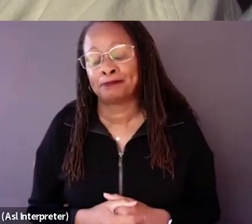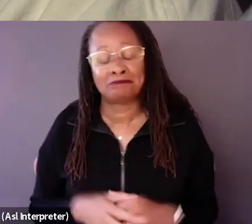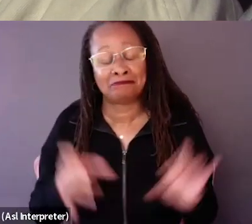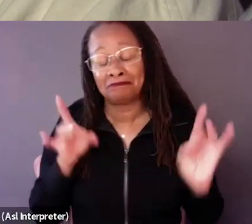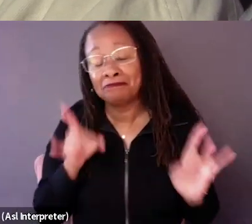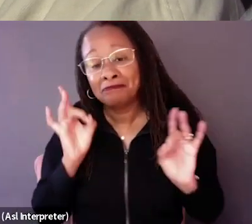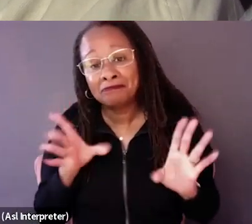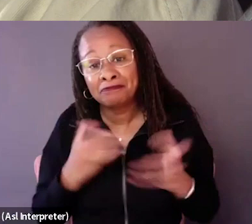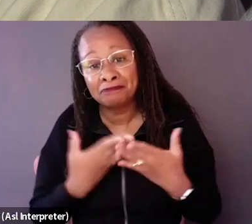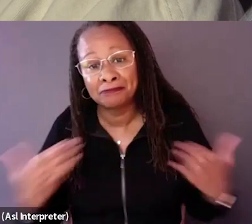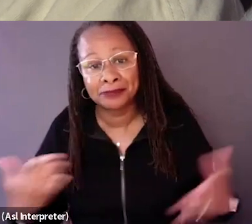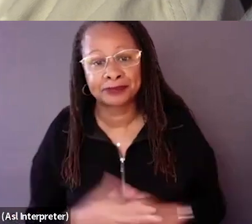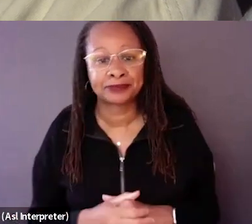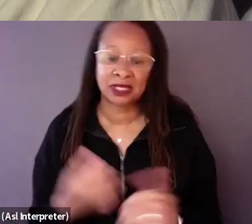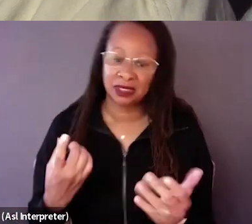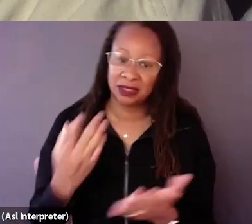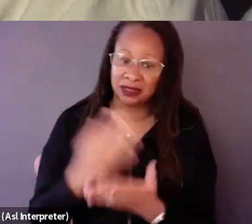going.